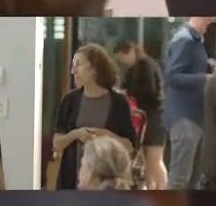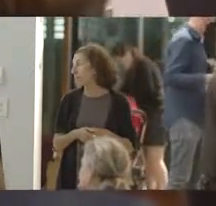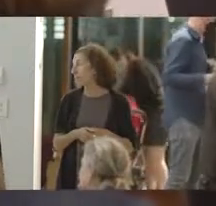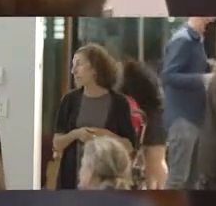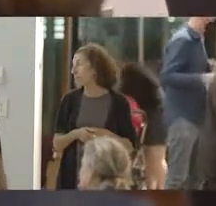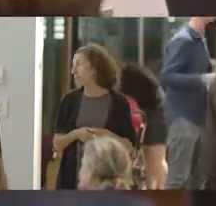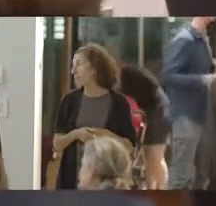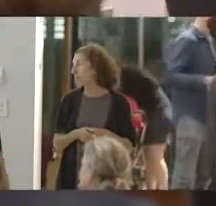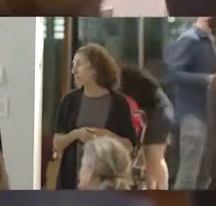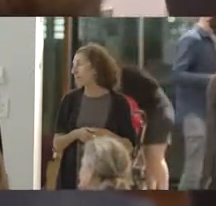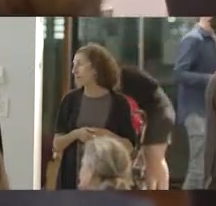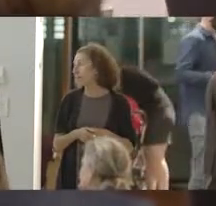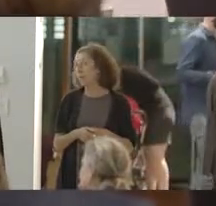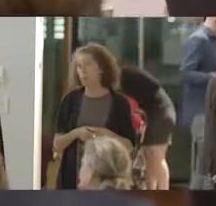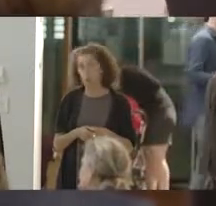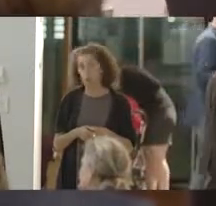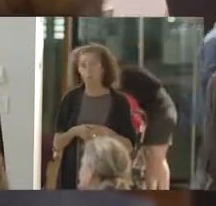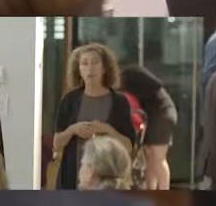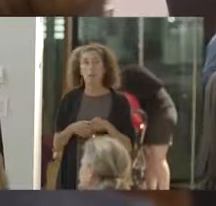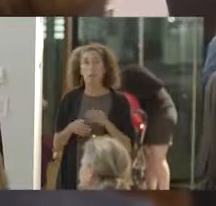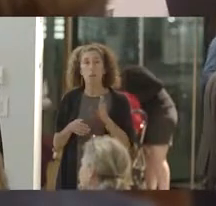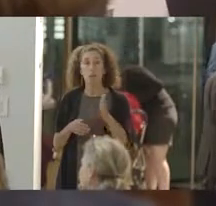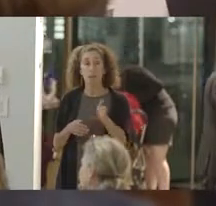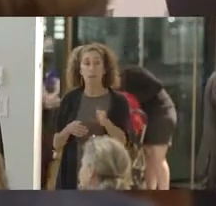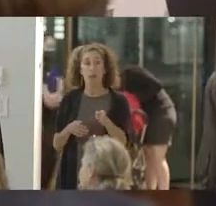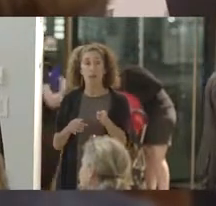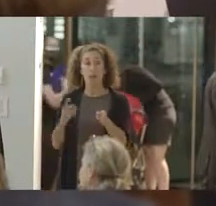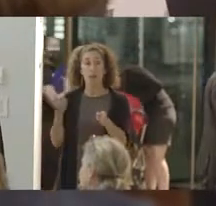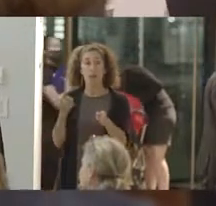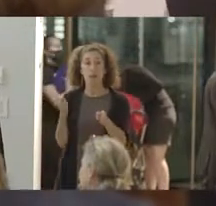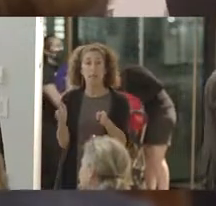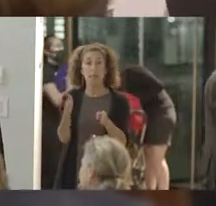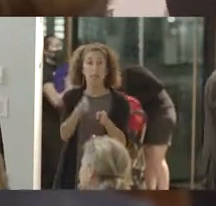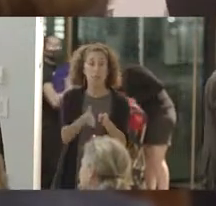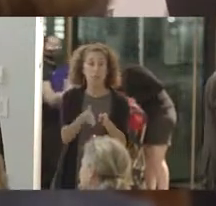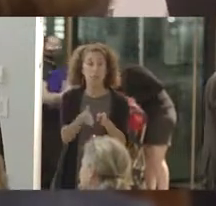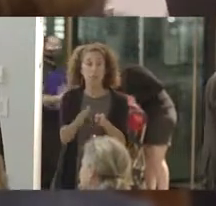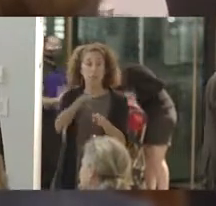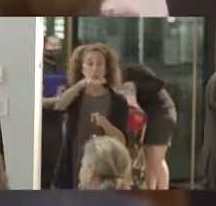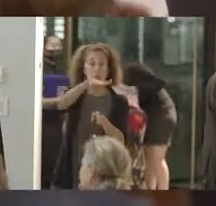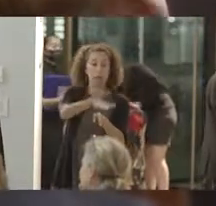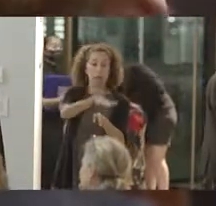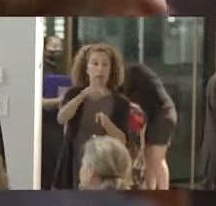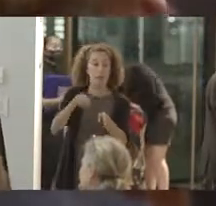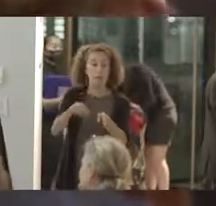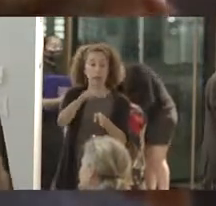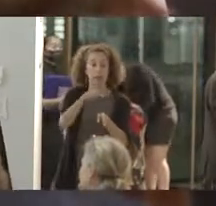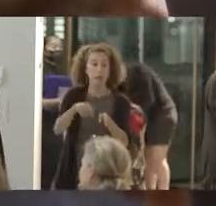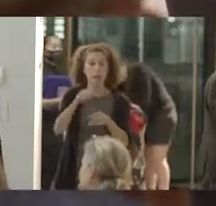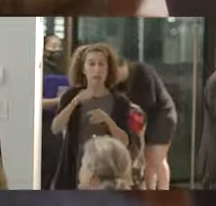of it is a non-starter with the city DEP. It just simply can't be done because